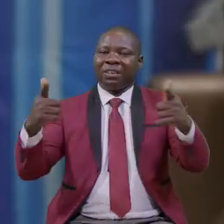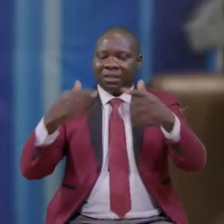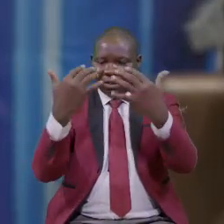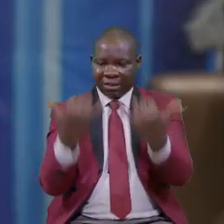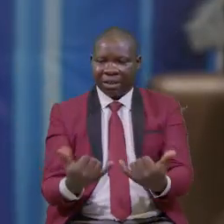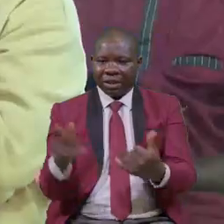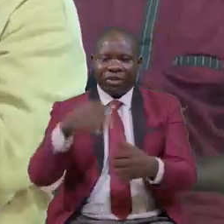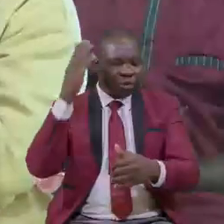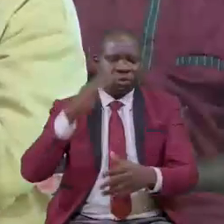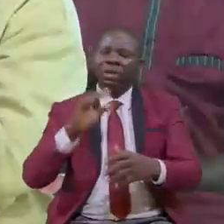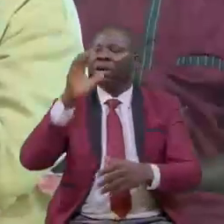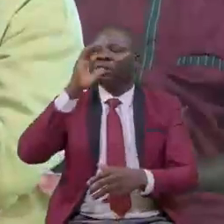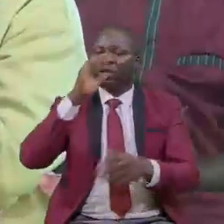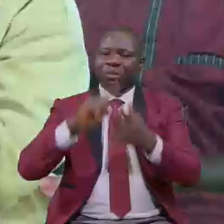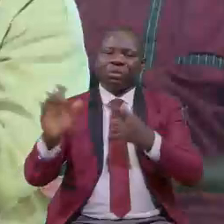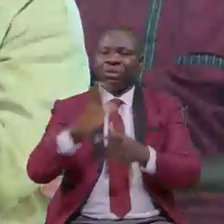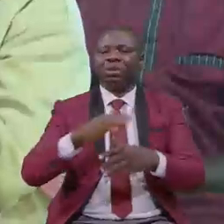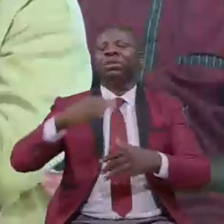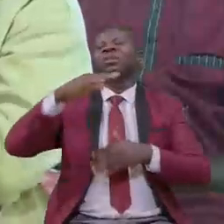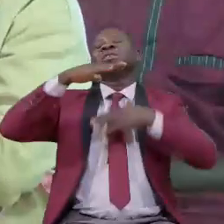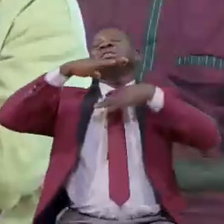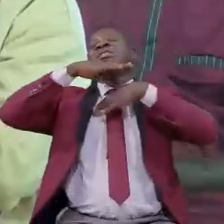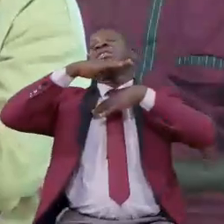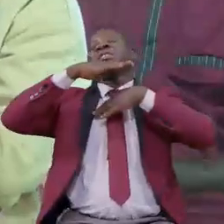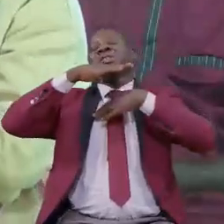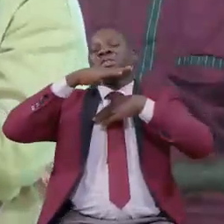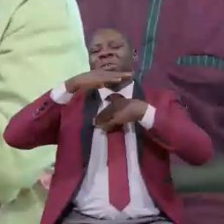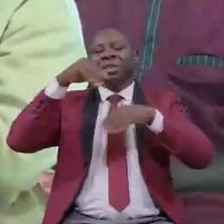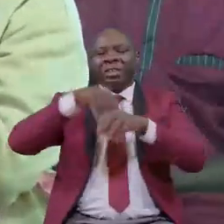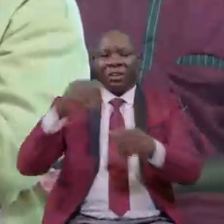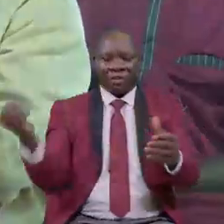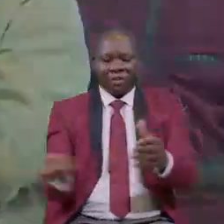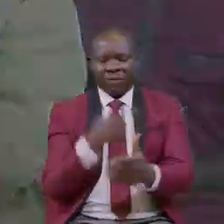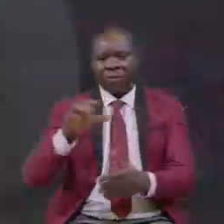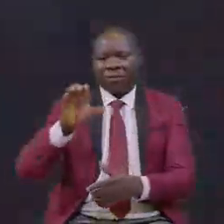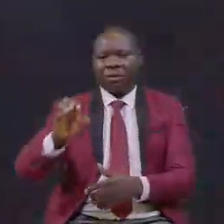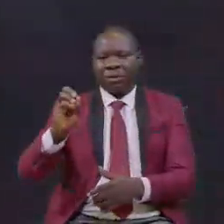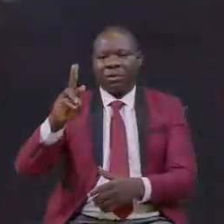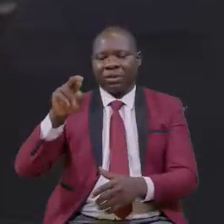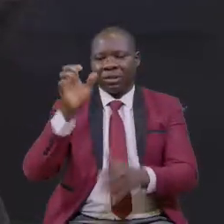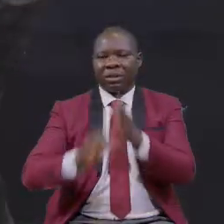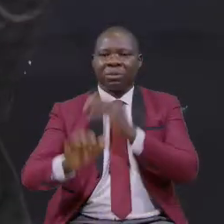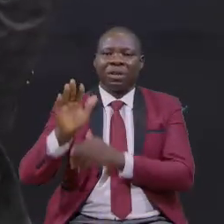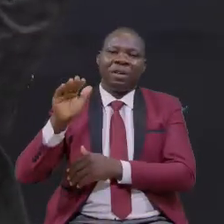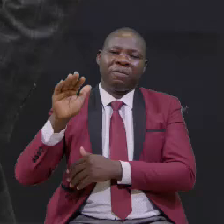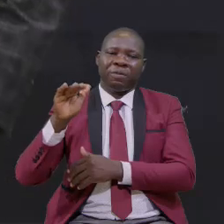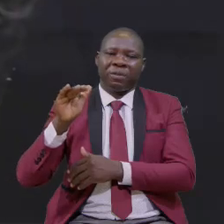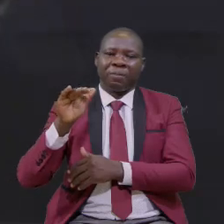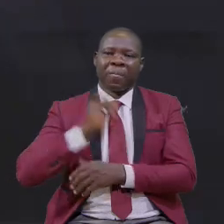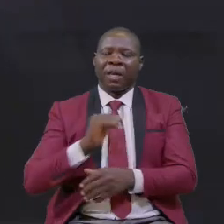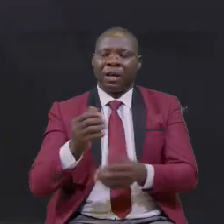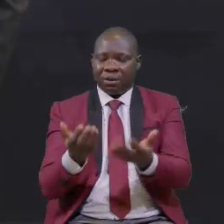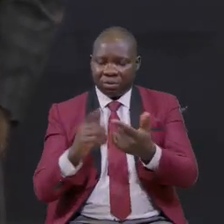your satisfaction. In 1 Corinthians chapter 15, I'm reading here